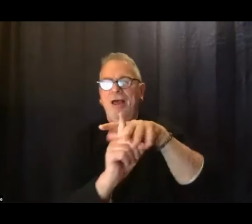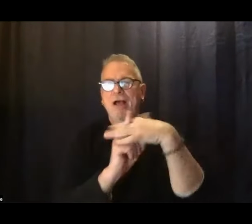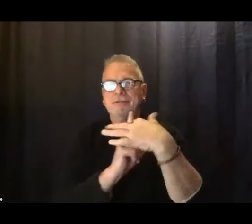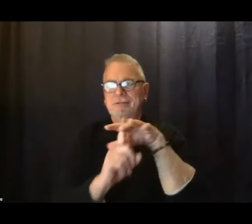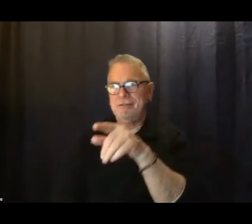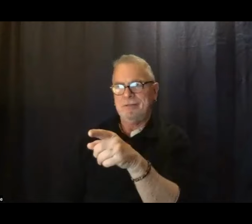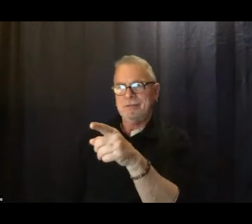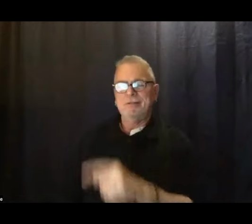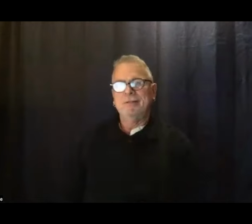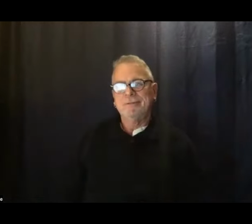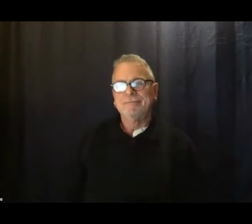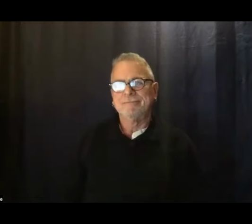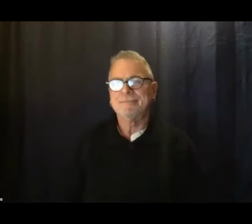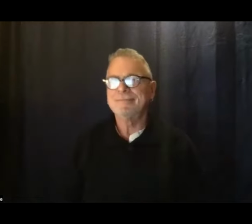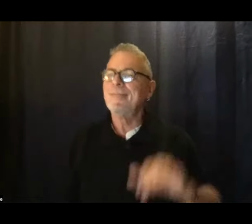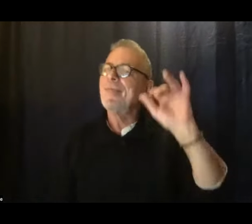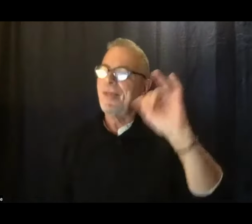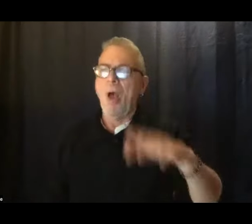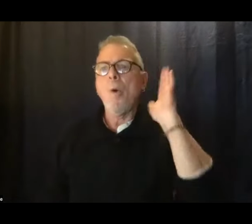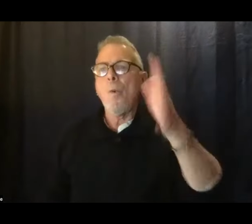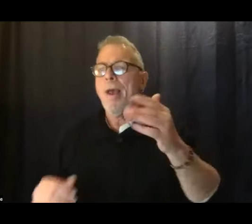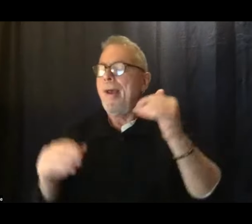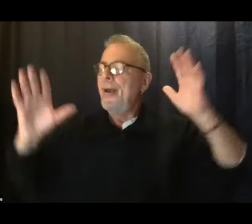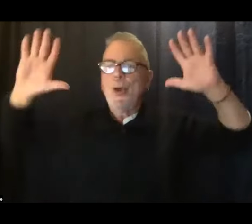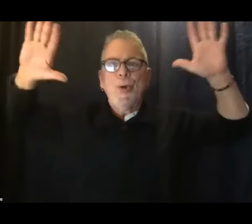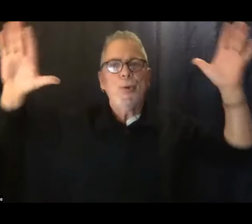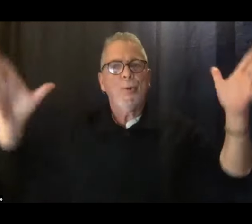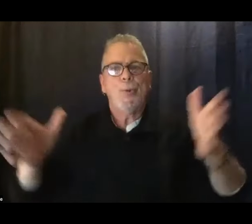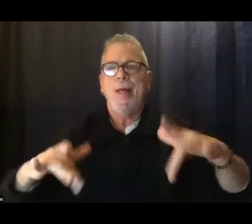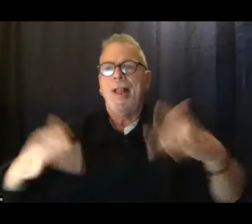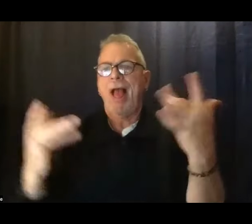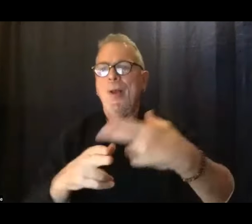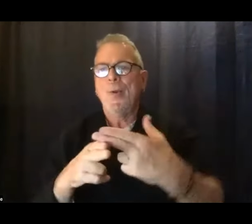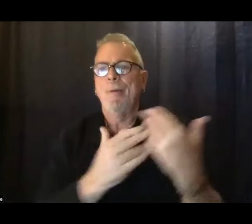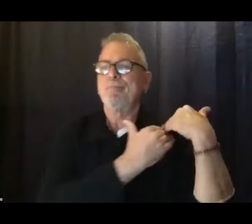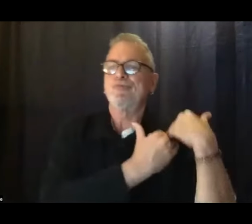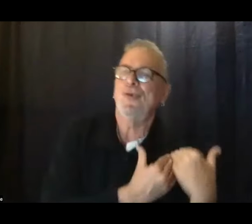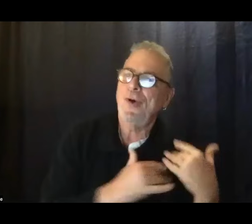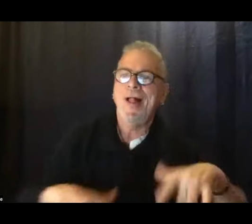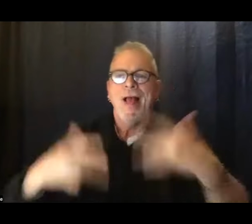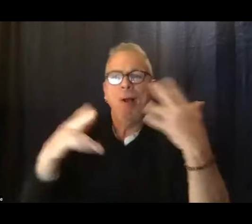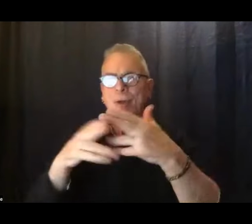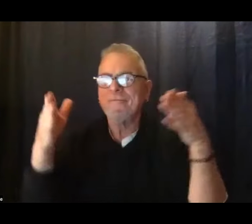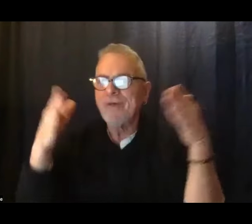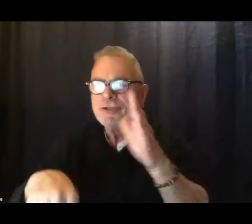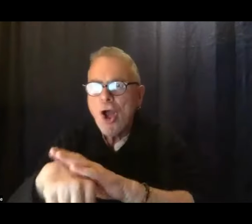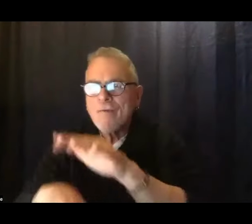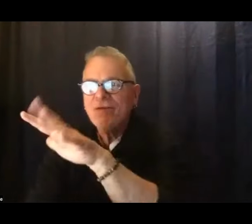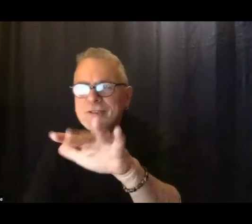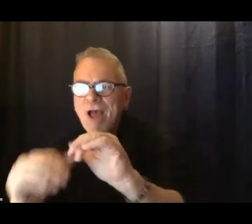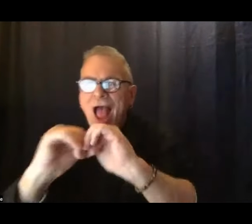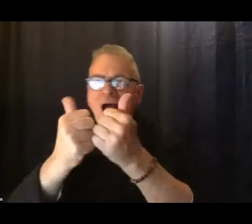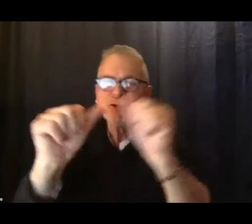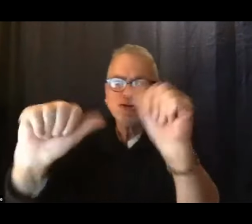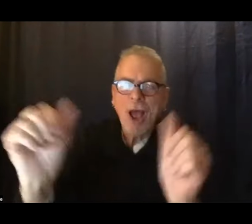or comment, which is food, might be, and expect words in that regard. So again, you want to take the